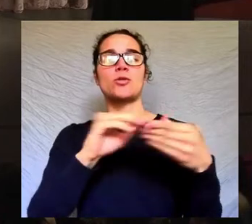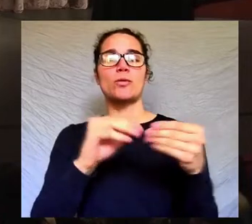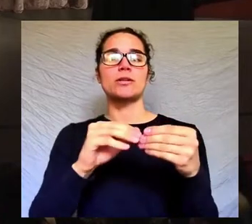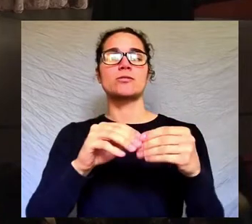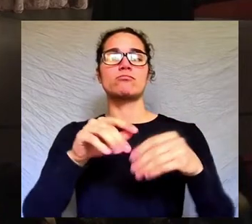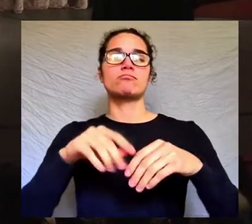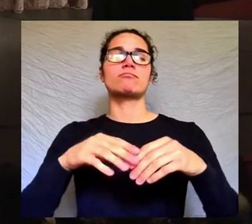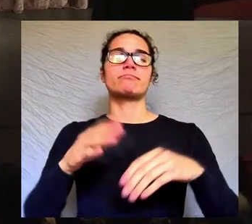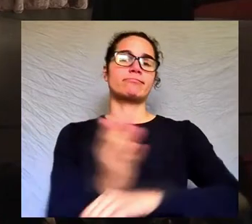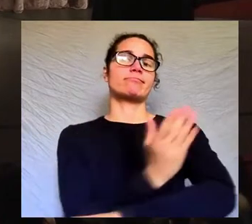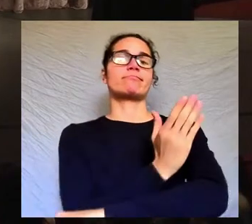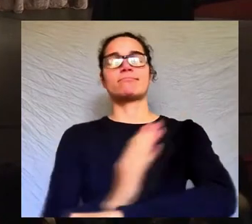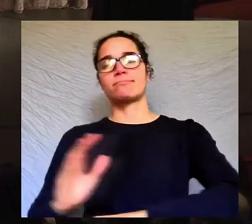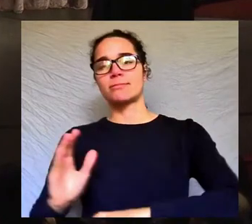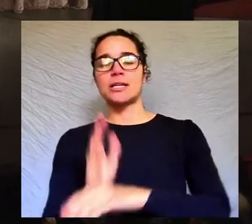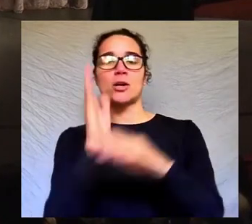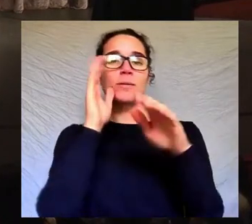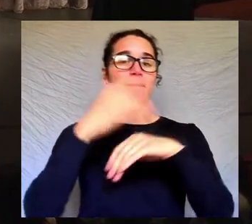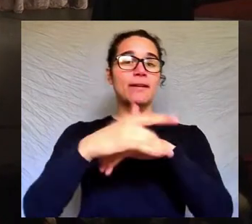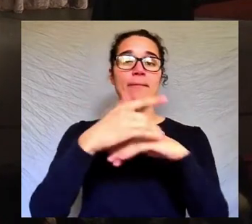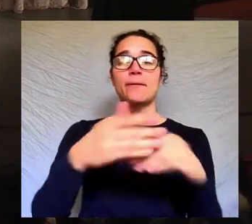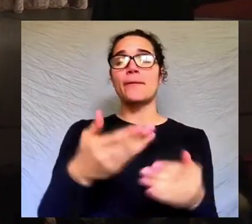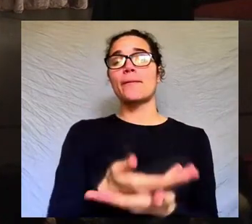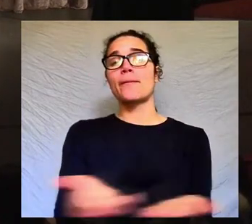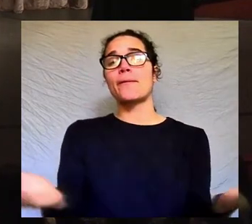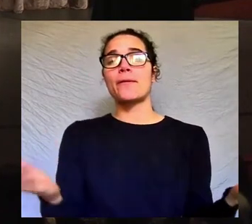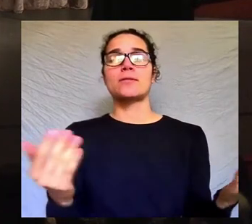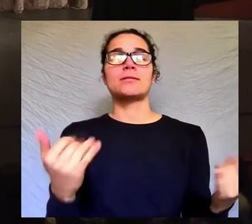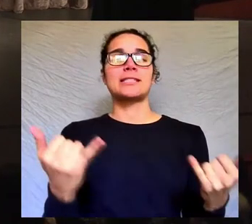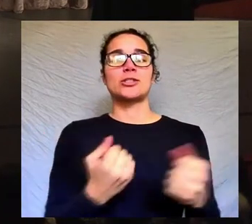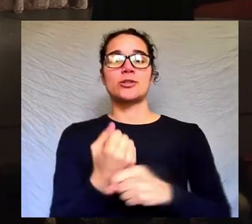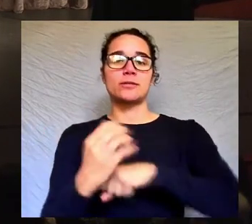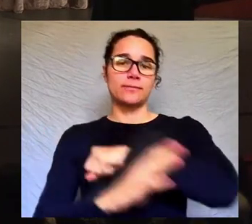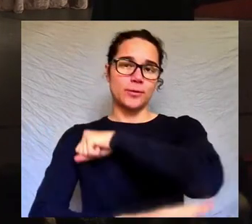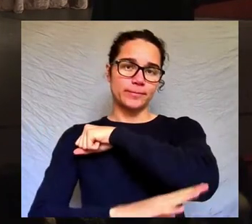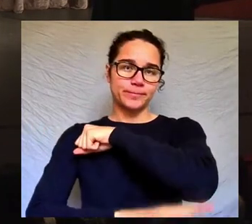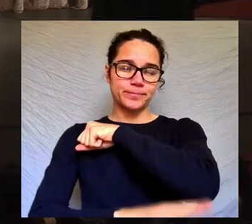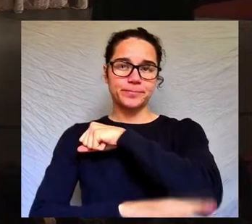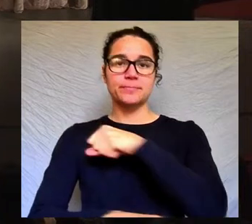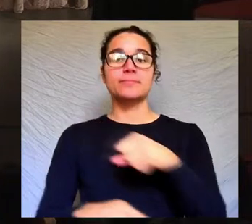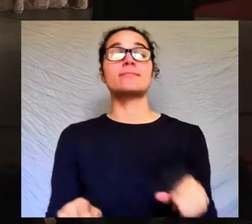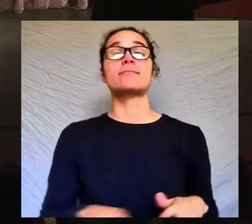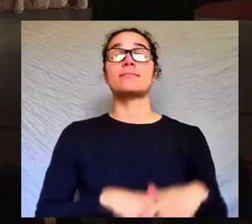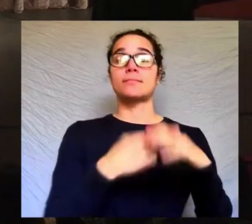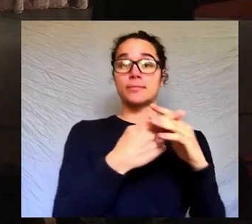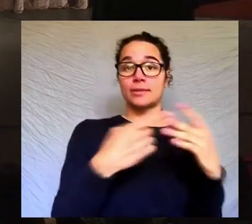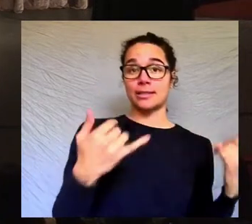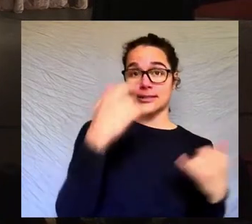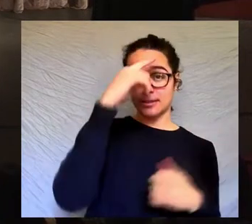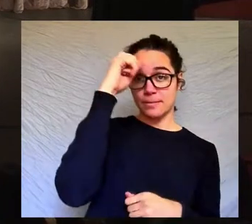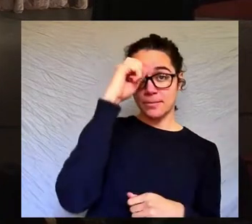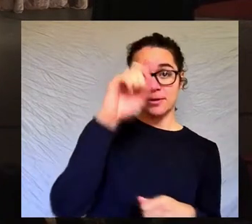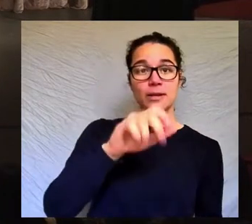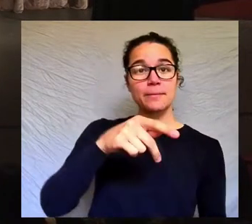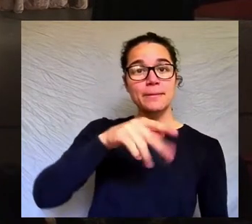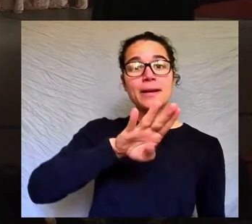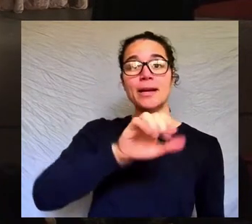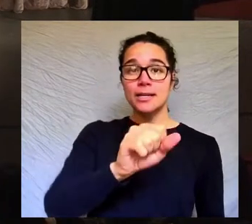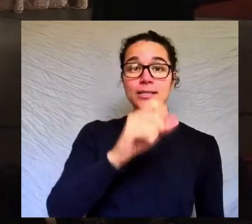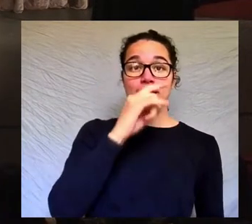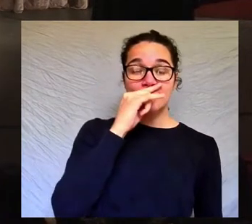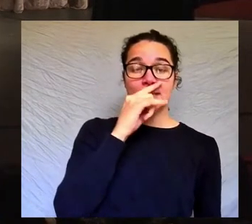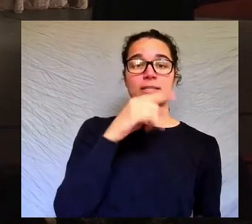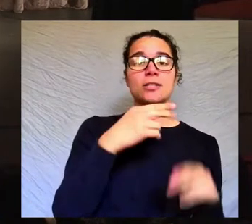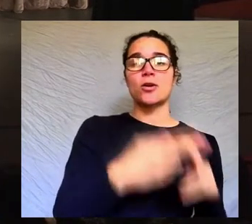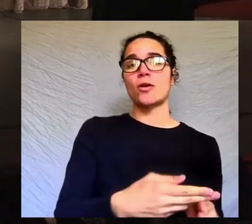teachers nationwide this fall. Premiering this summer on PBS Kids is Together We Can, a new